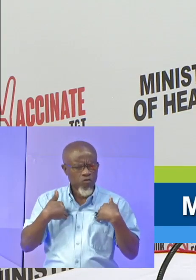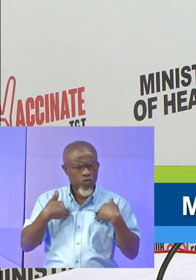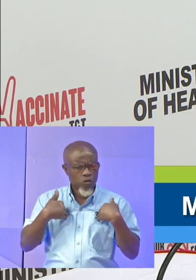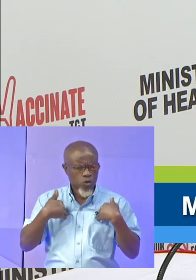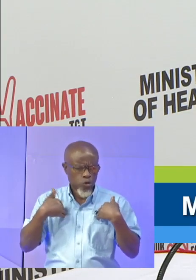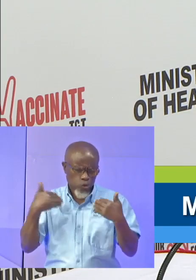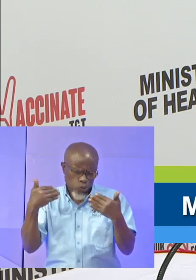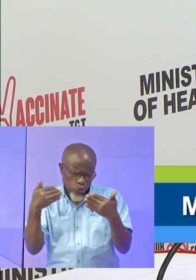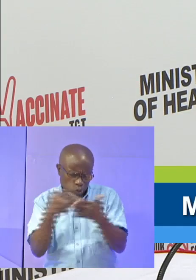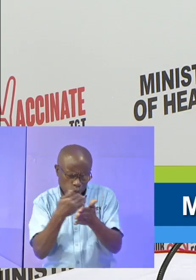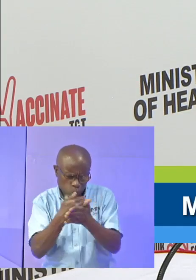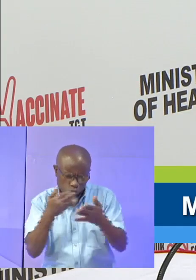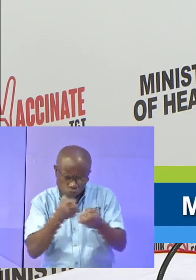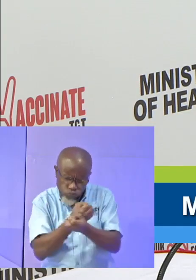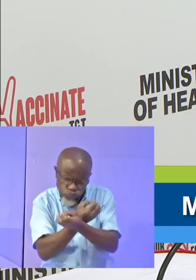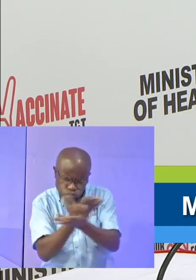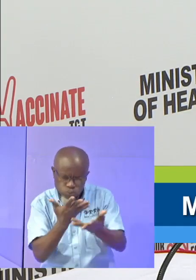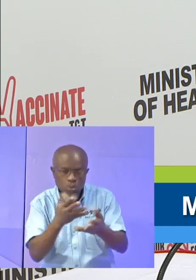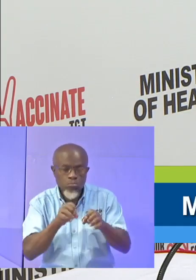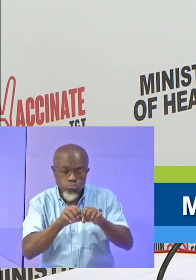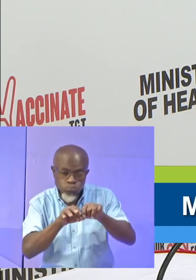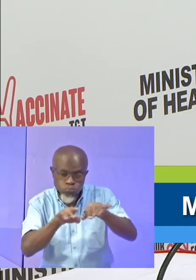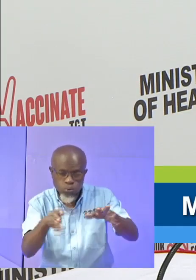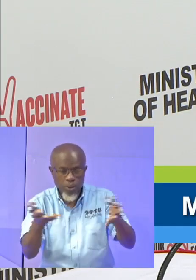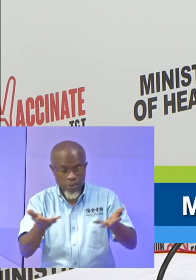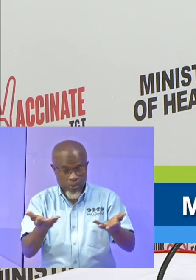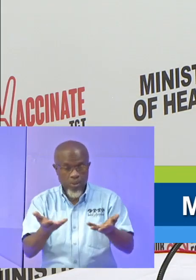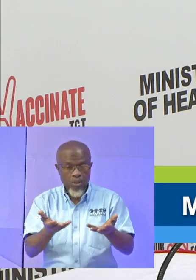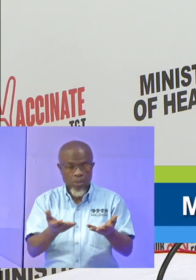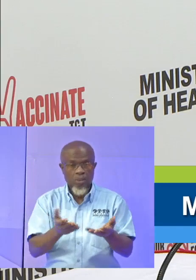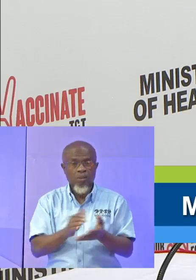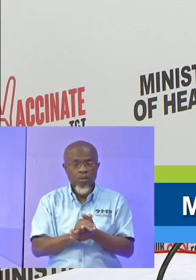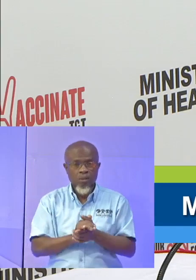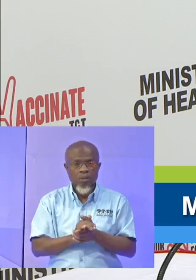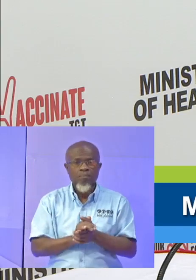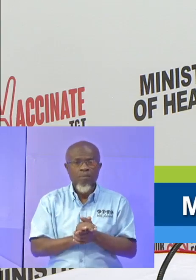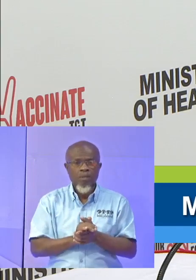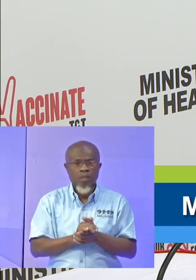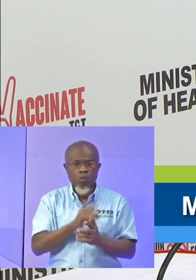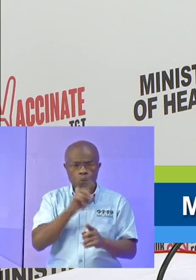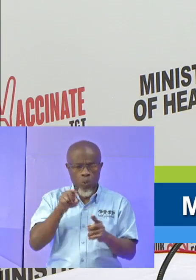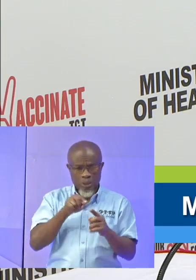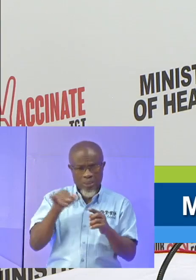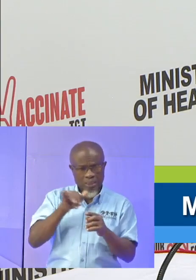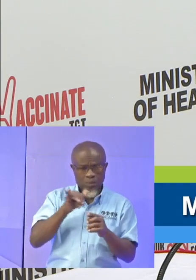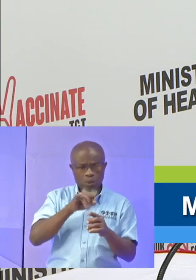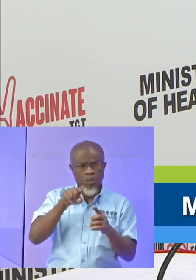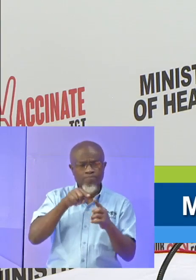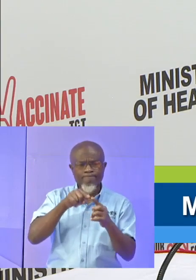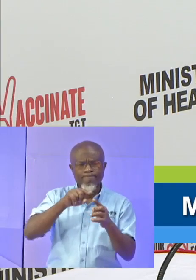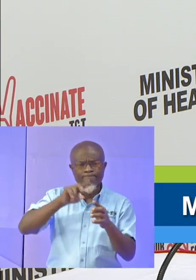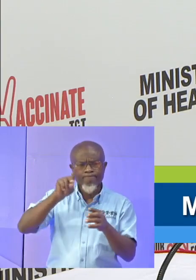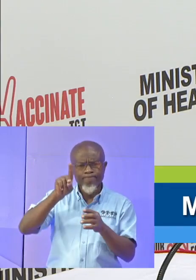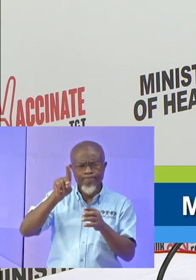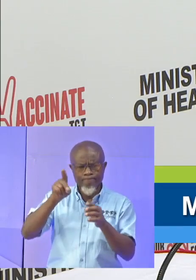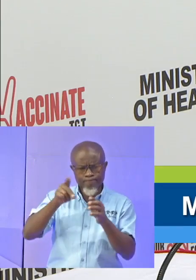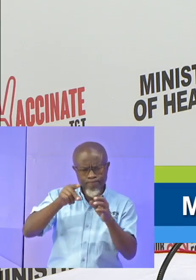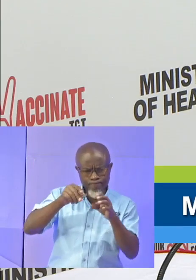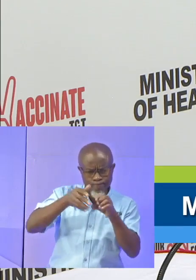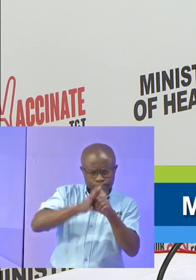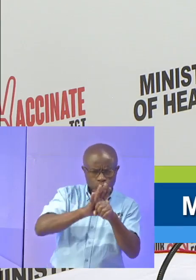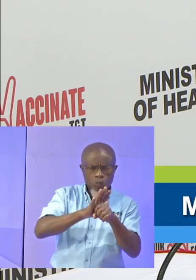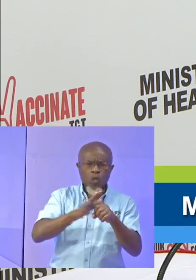that when Delta came into Trinidad and Tobago, and it really underscores now that Omicron is here,